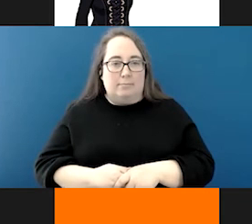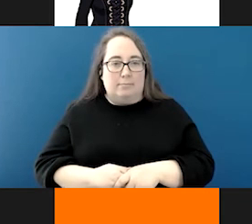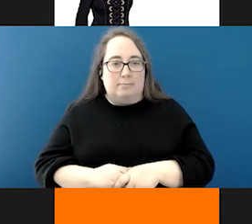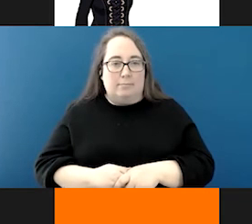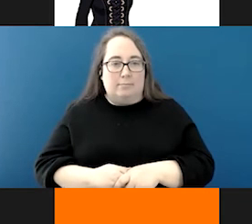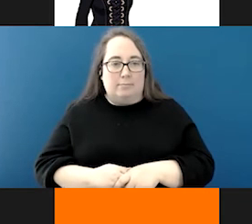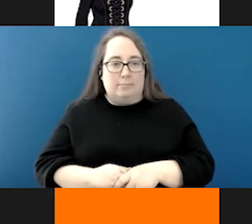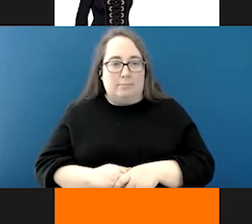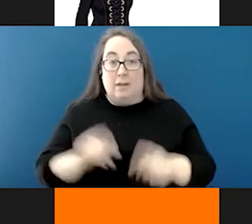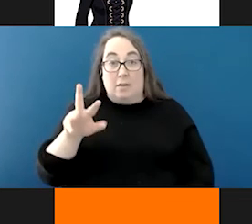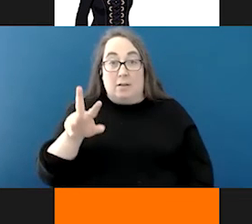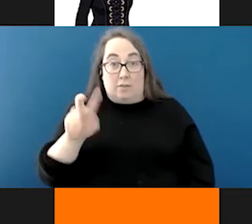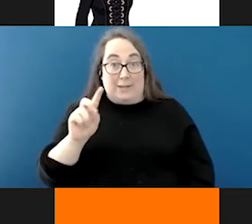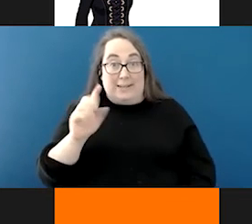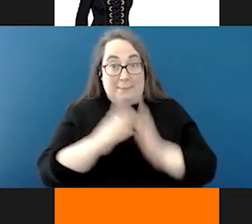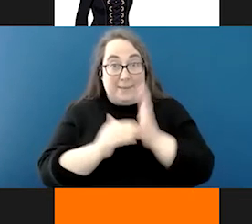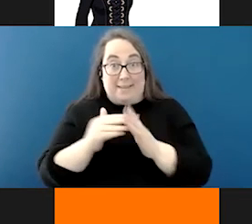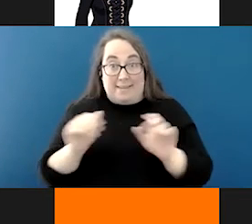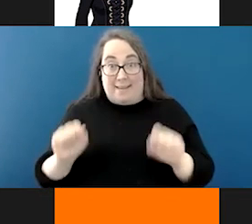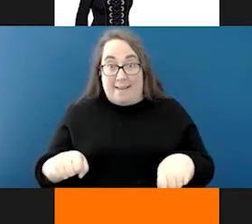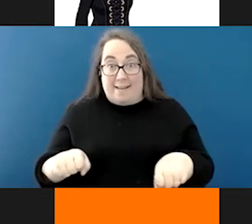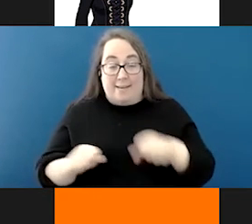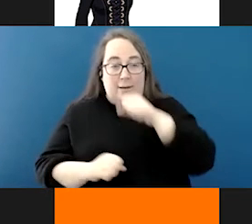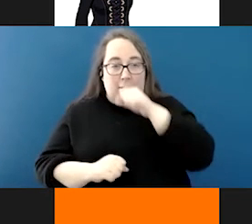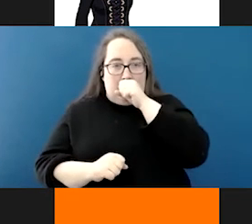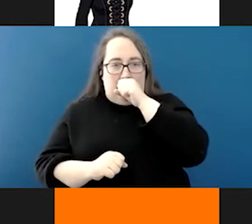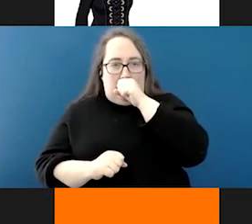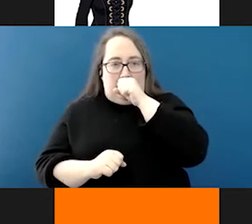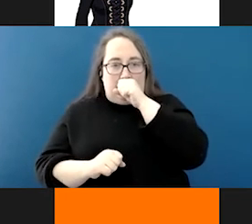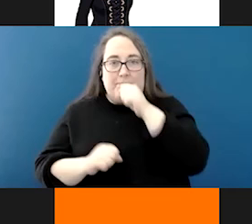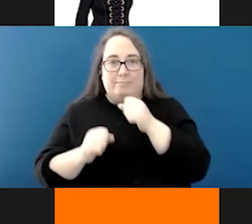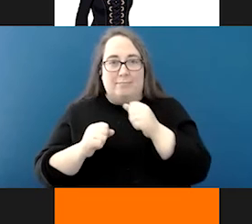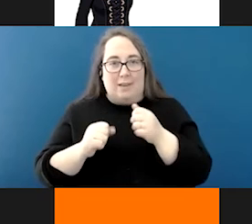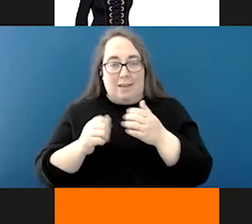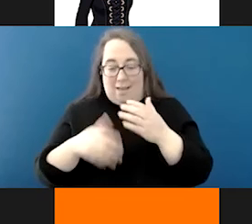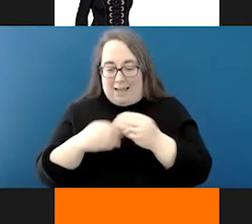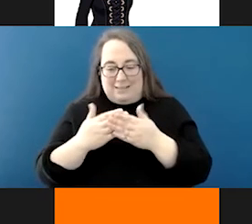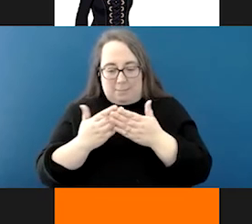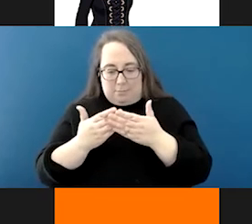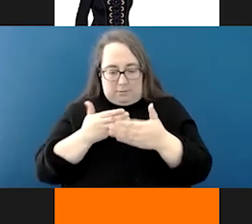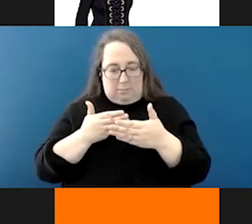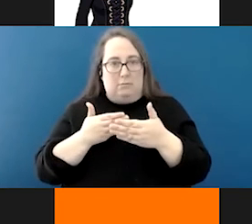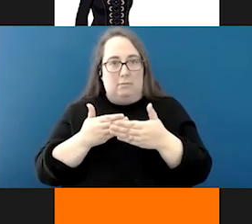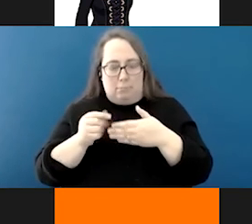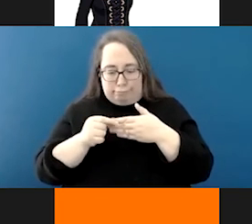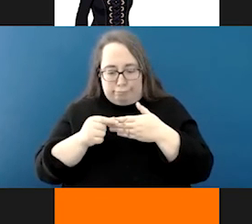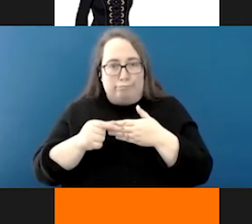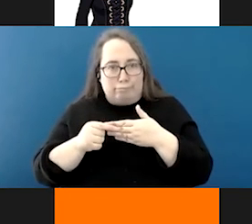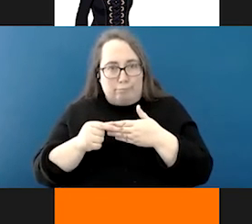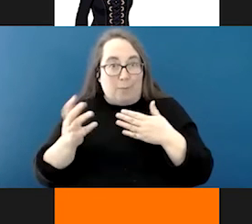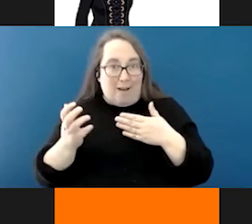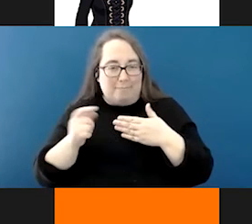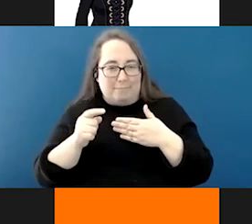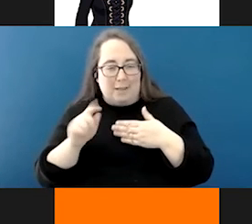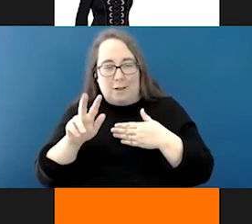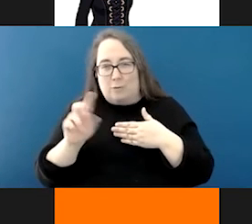the 3D paint. So if you want to add some dimension to your mask, this